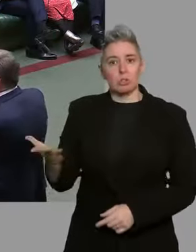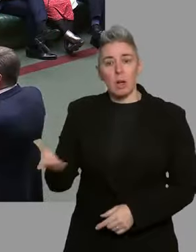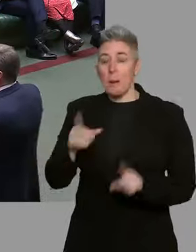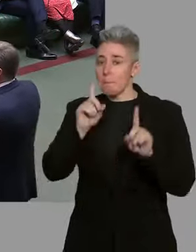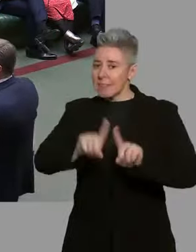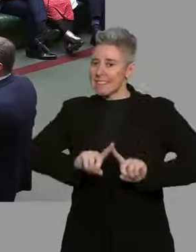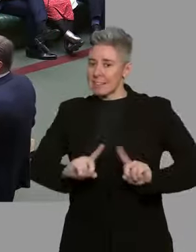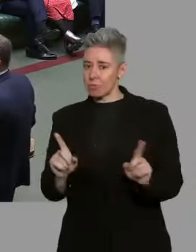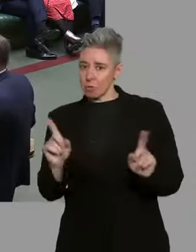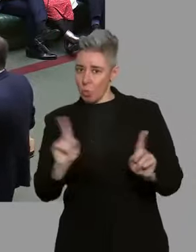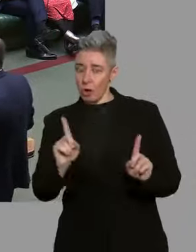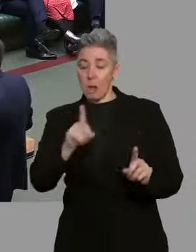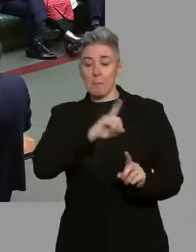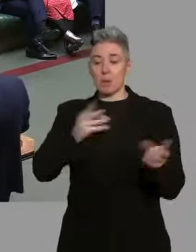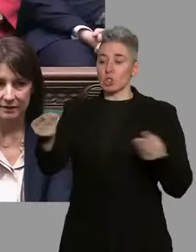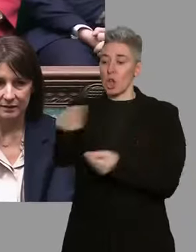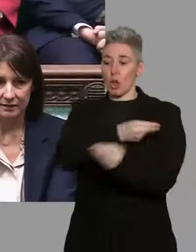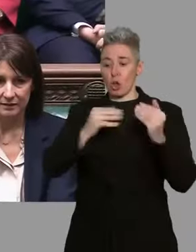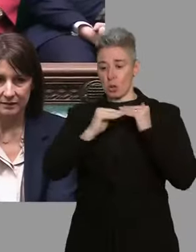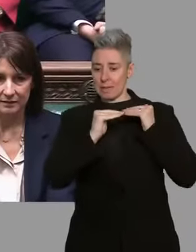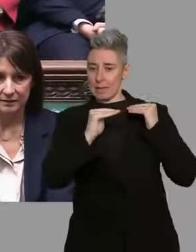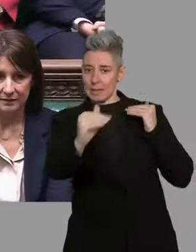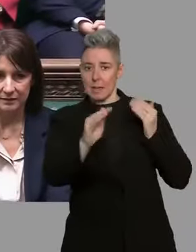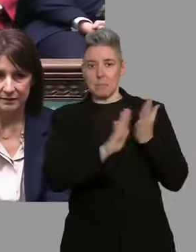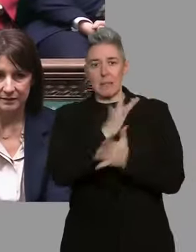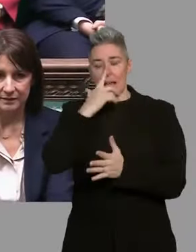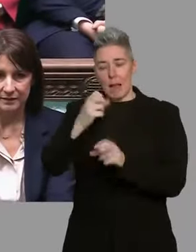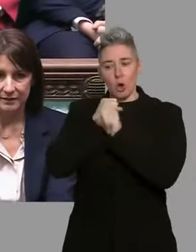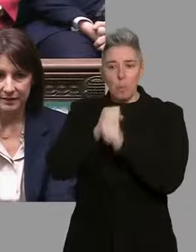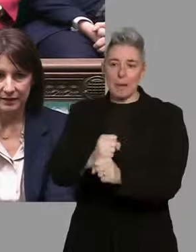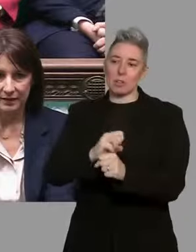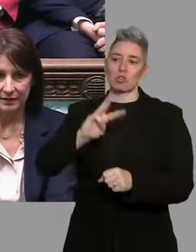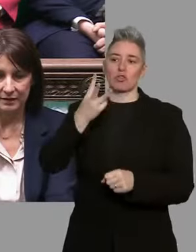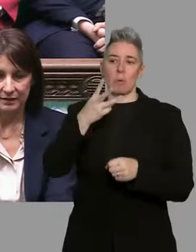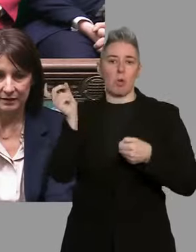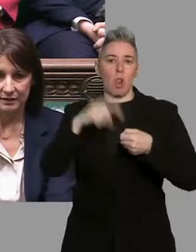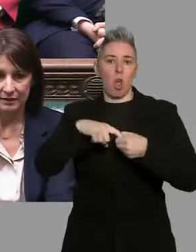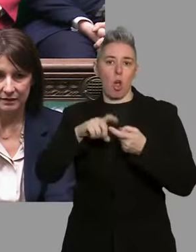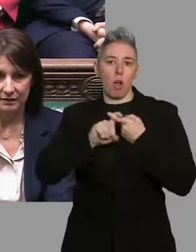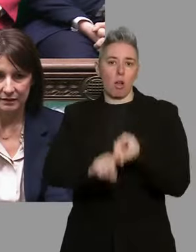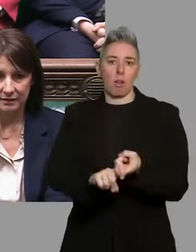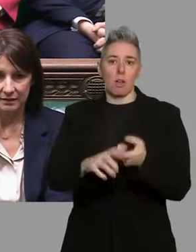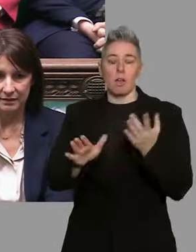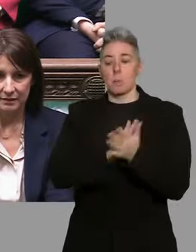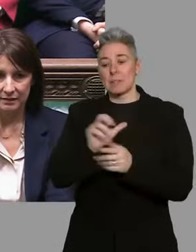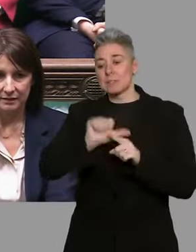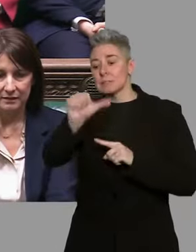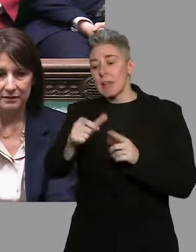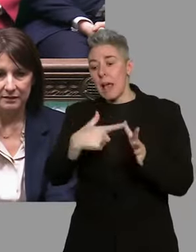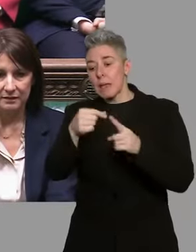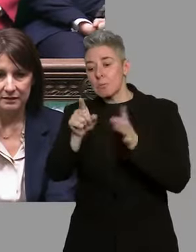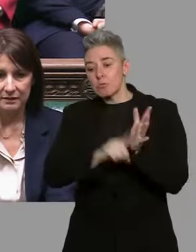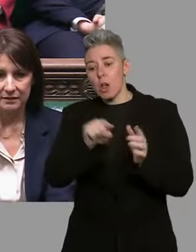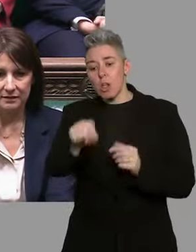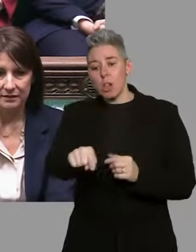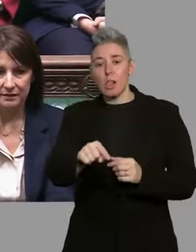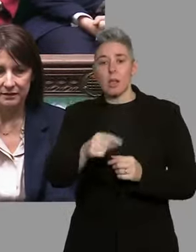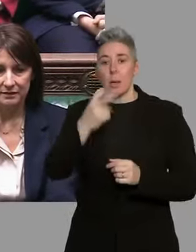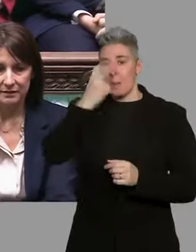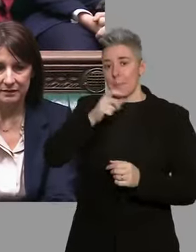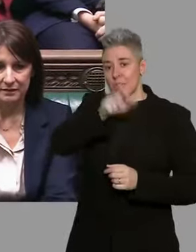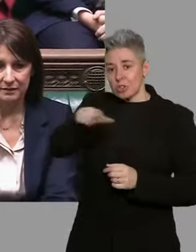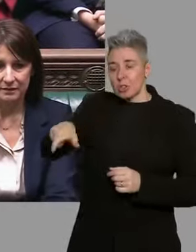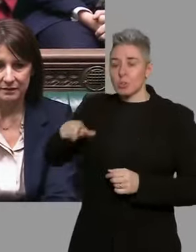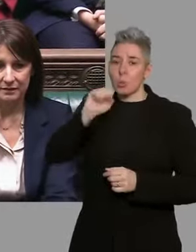triple lock. That means that next April, pensioners get another £470. But here's the difference, because 2